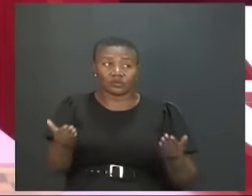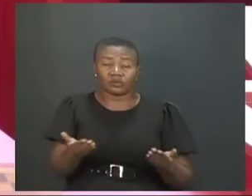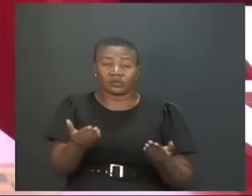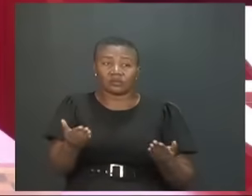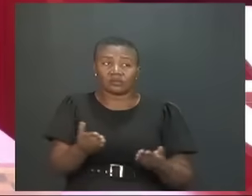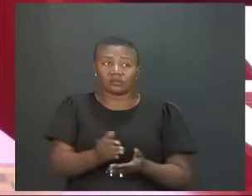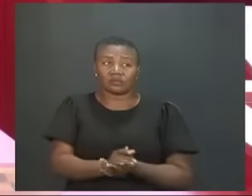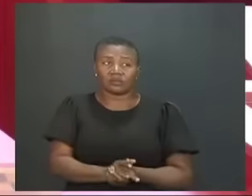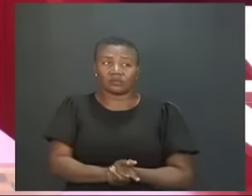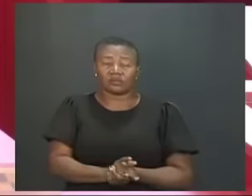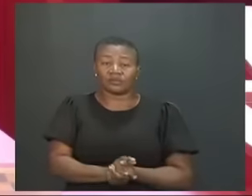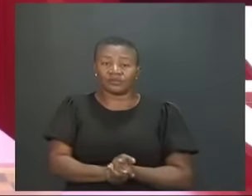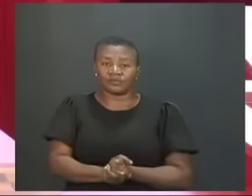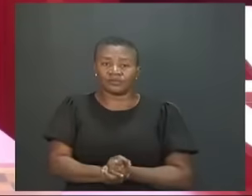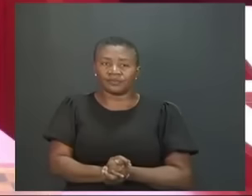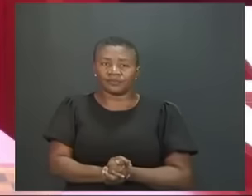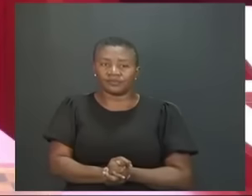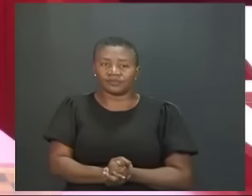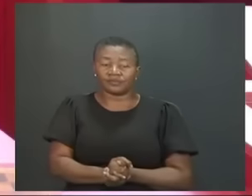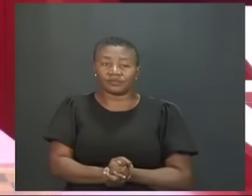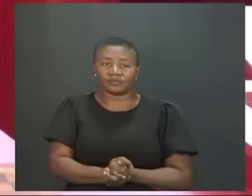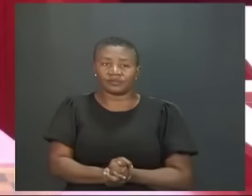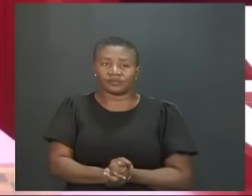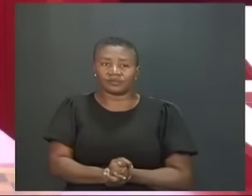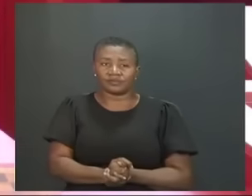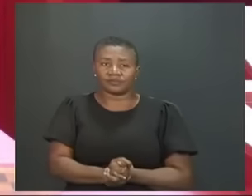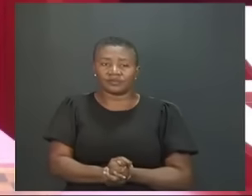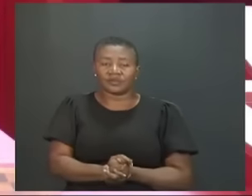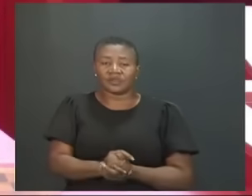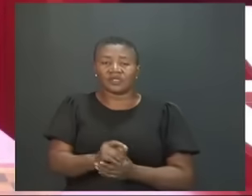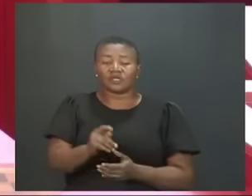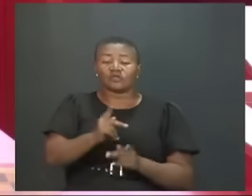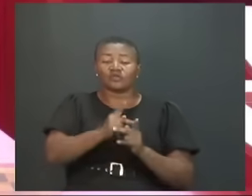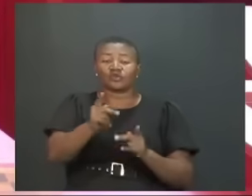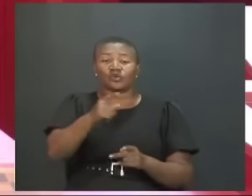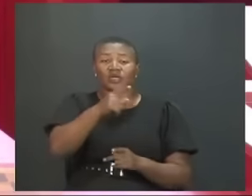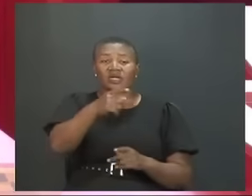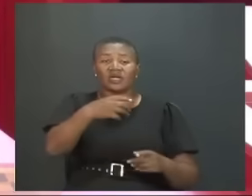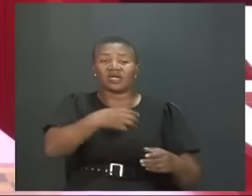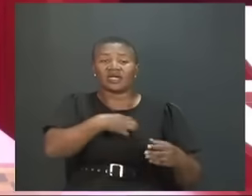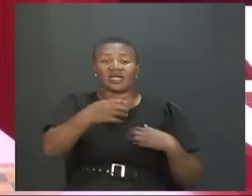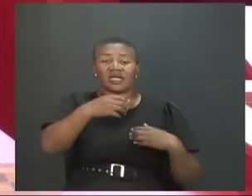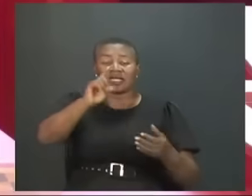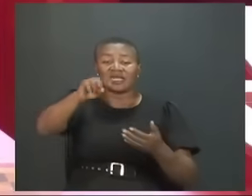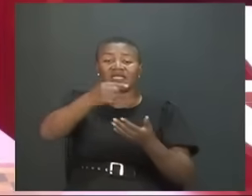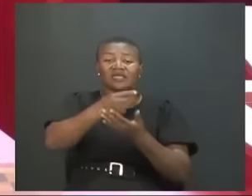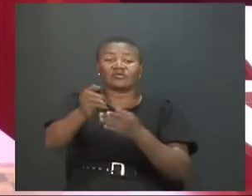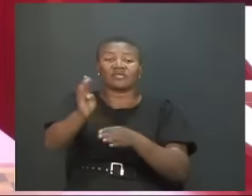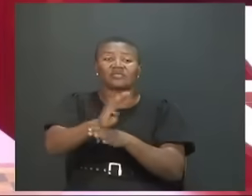House is the business statement for the ensuing week, he decided to argue his motion.